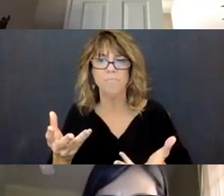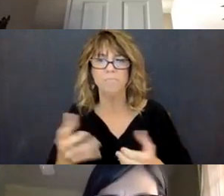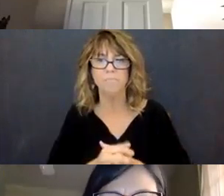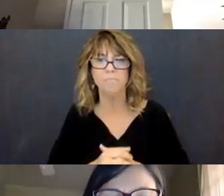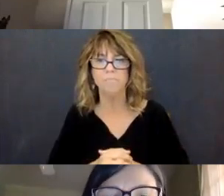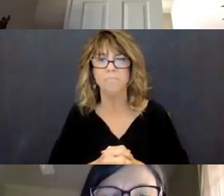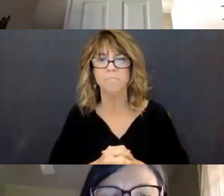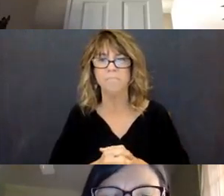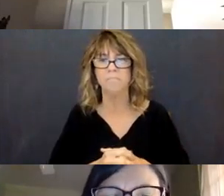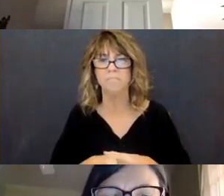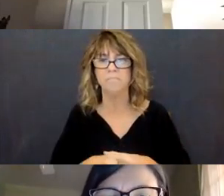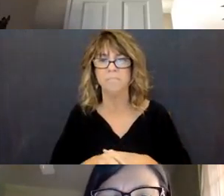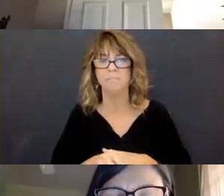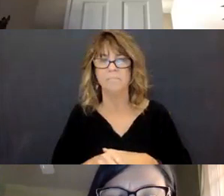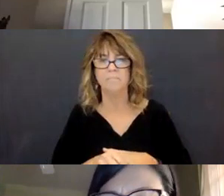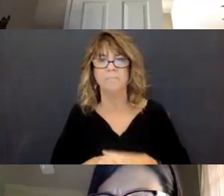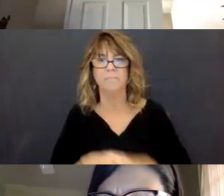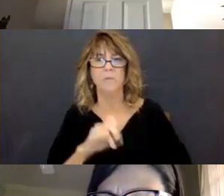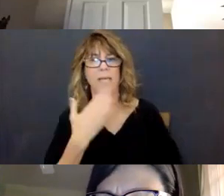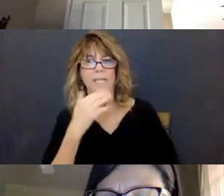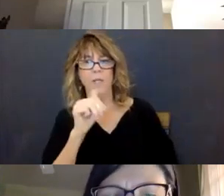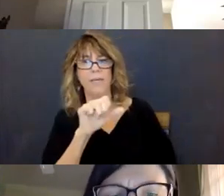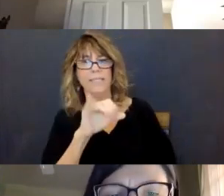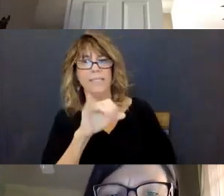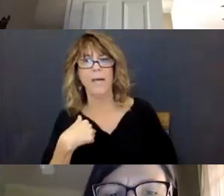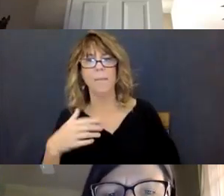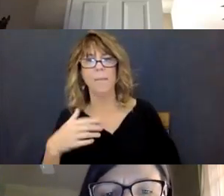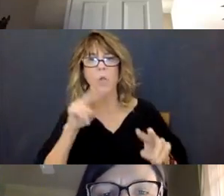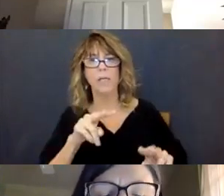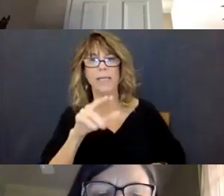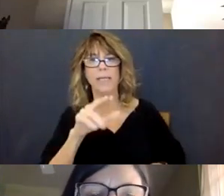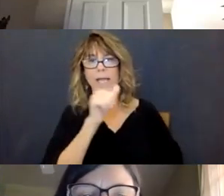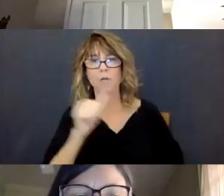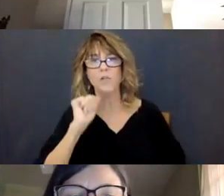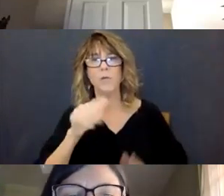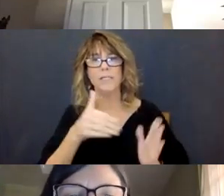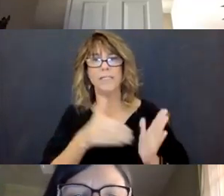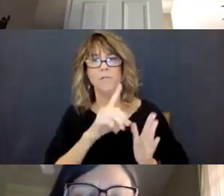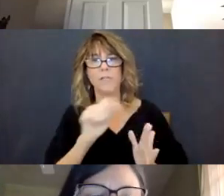Thank you, Asim. And I'm putting the Arizona Center for Disability website in the chat,